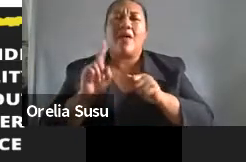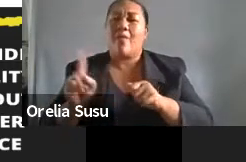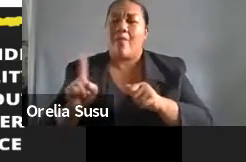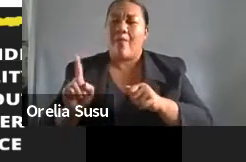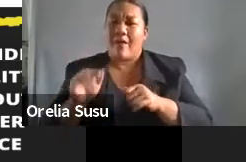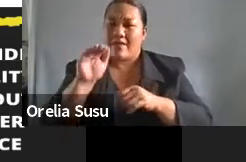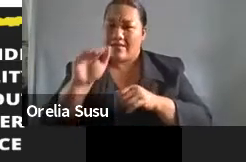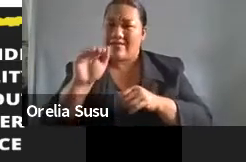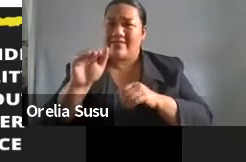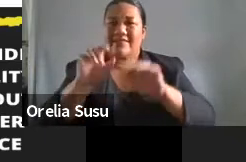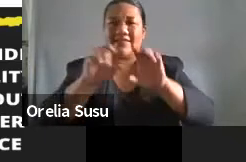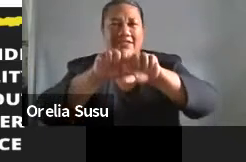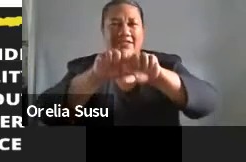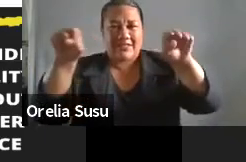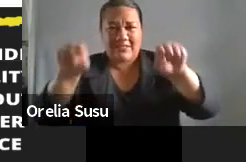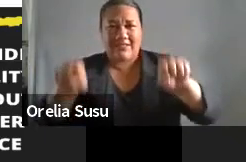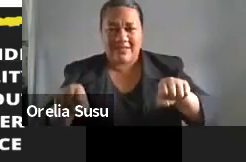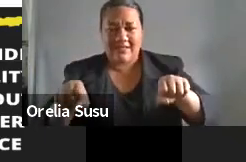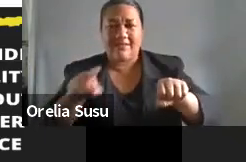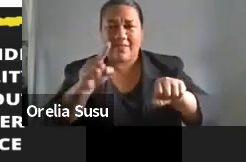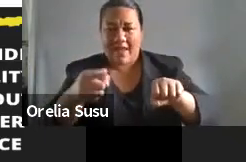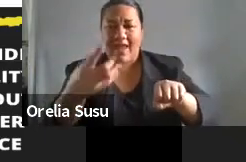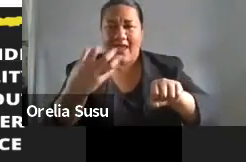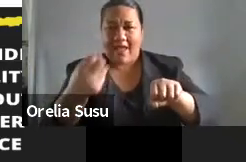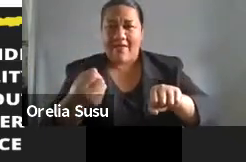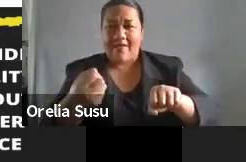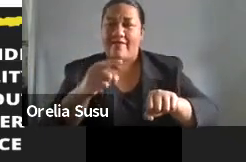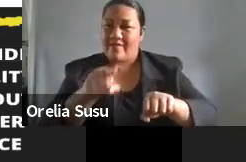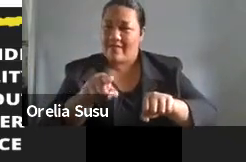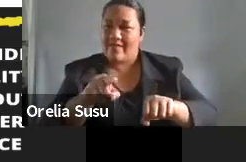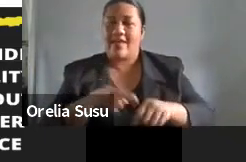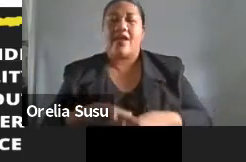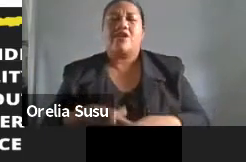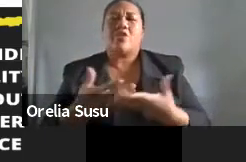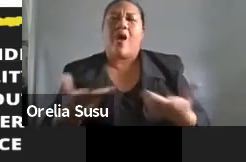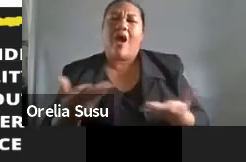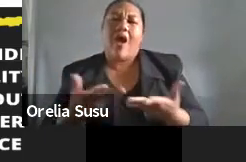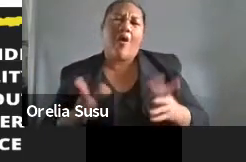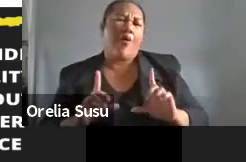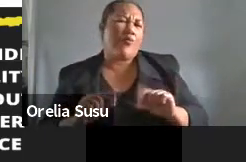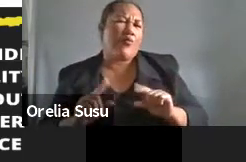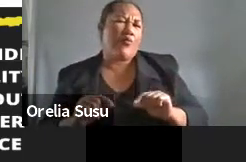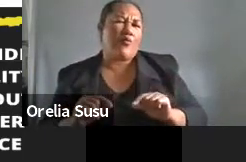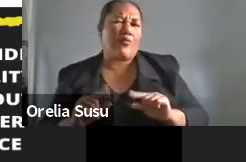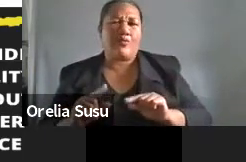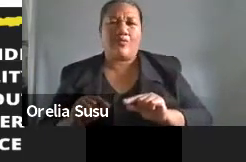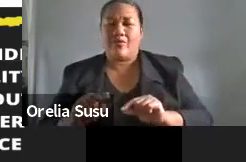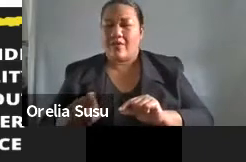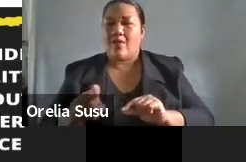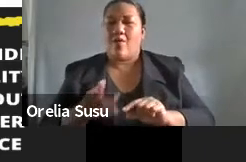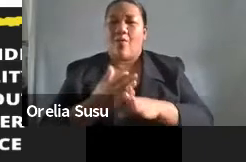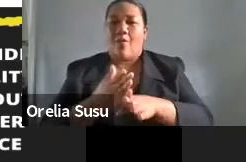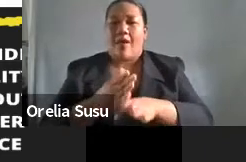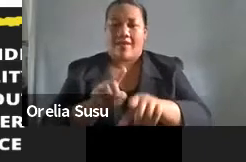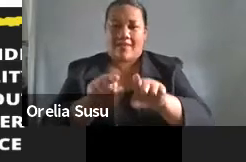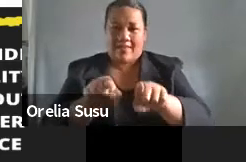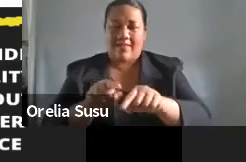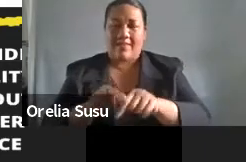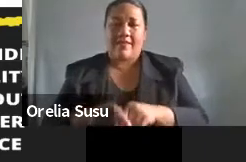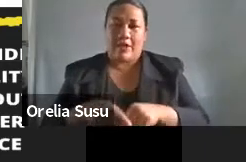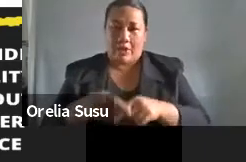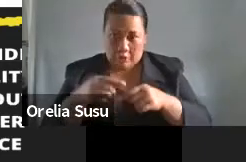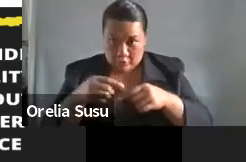that we all thinking like it's failing us. So how do we then do the work to help us better those for our children, not just only for